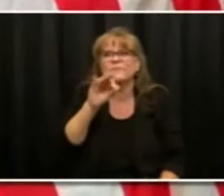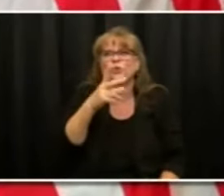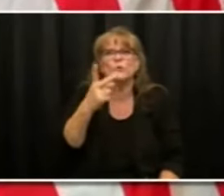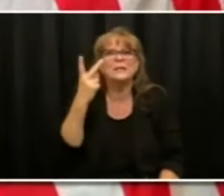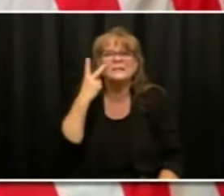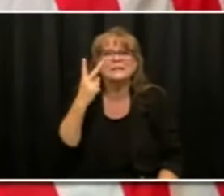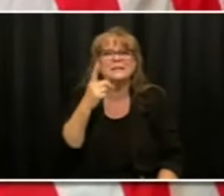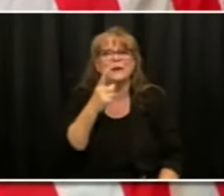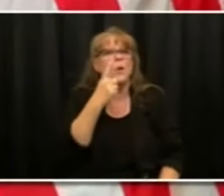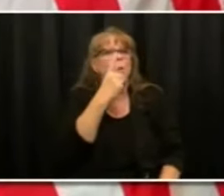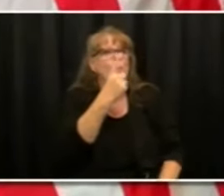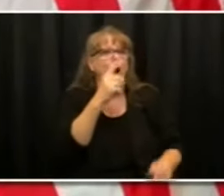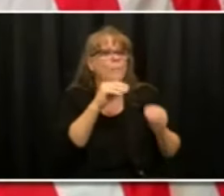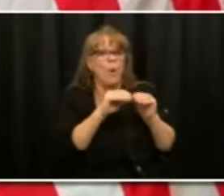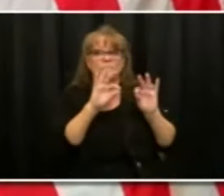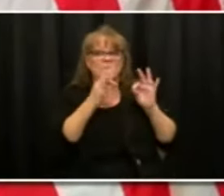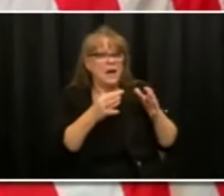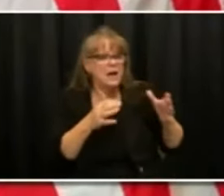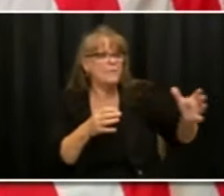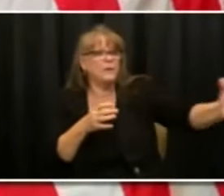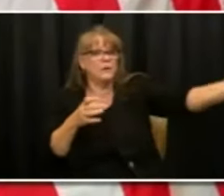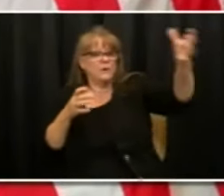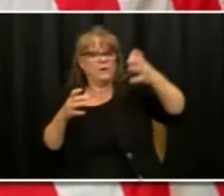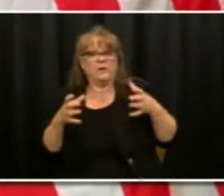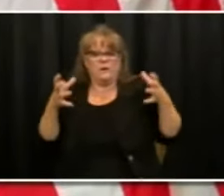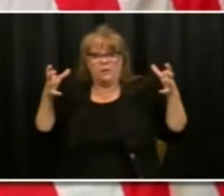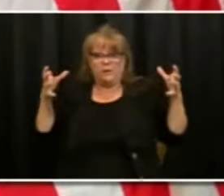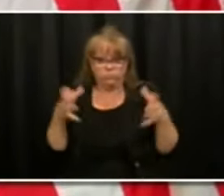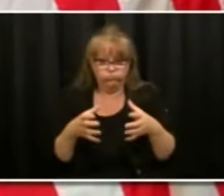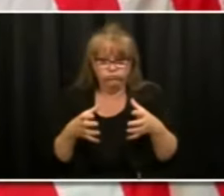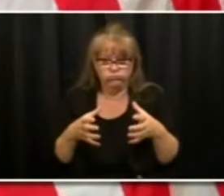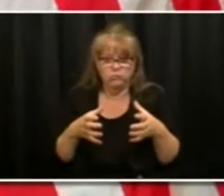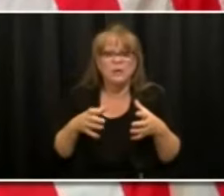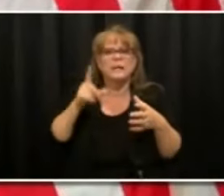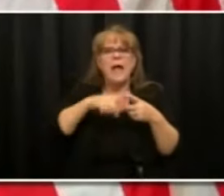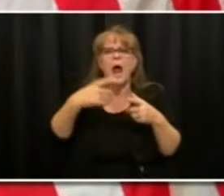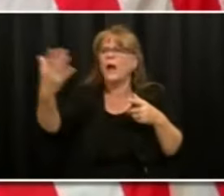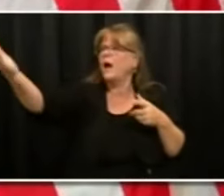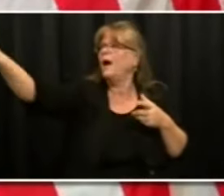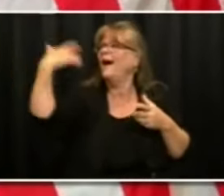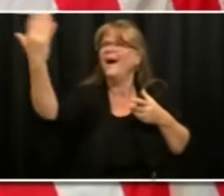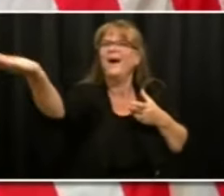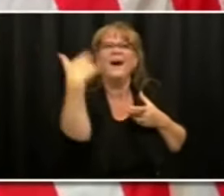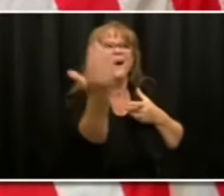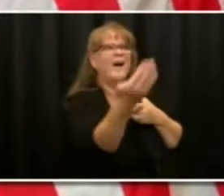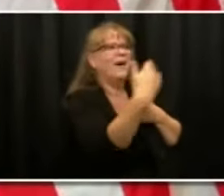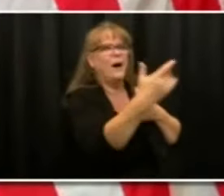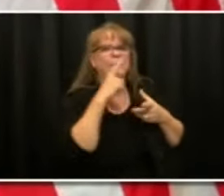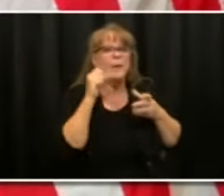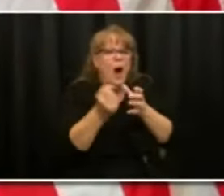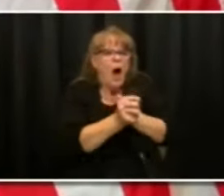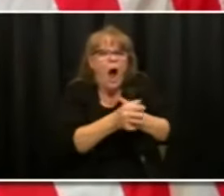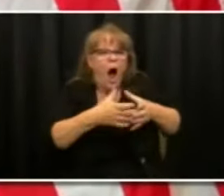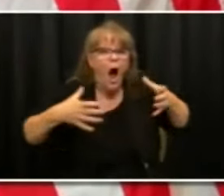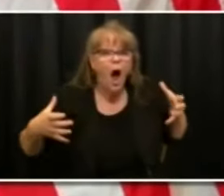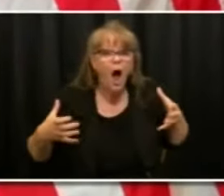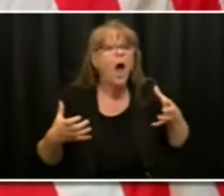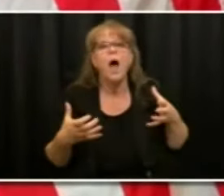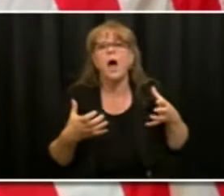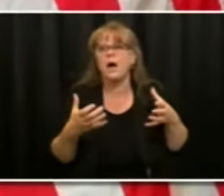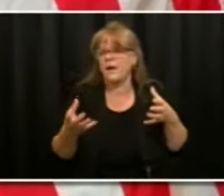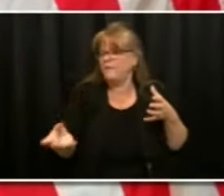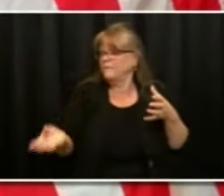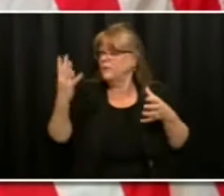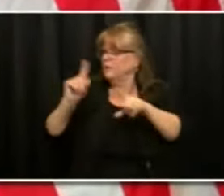recreating, right? Not a neighborhood get-together, not a picnic, not something with 5 or 6 households. Preferably with